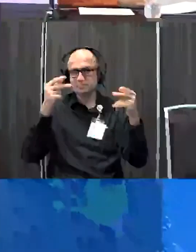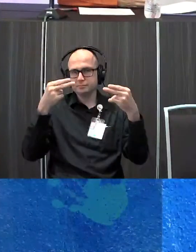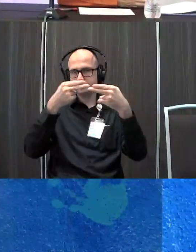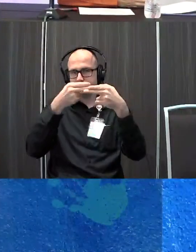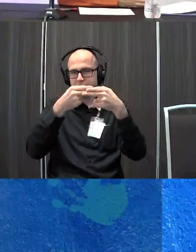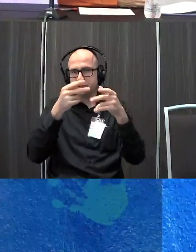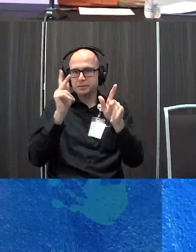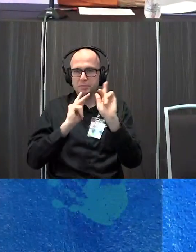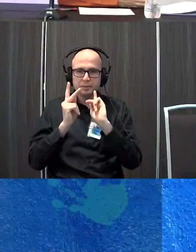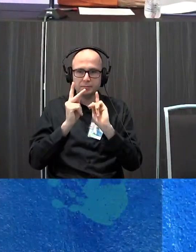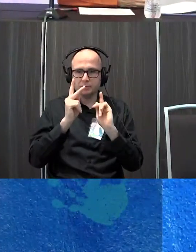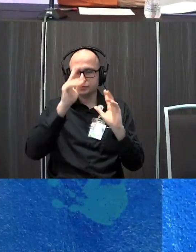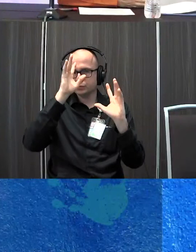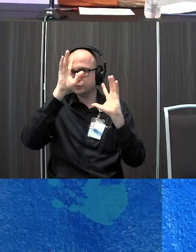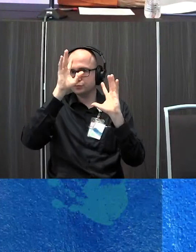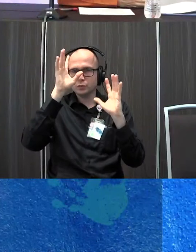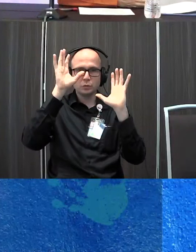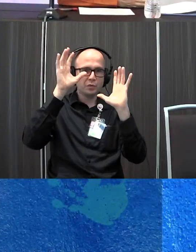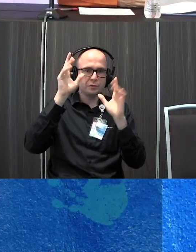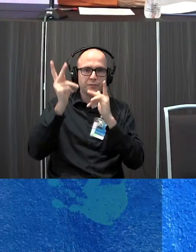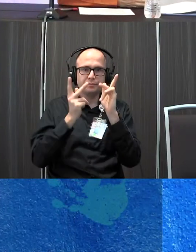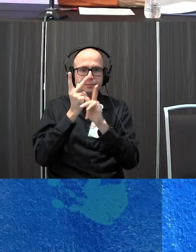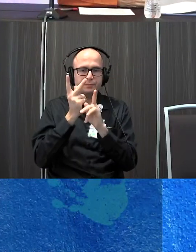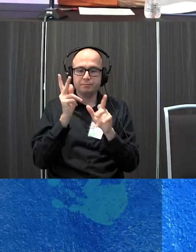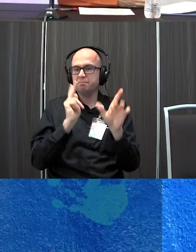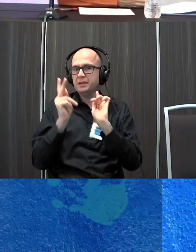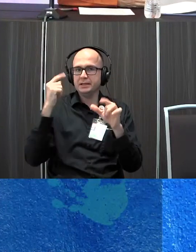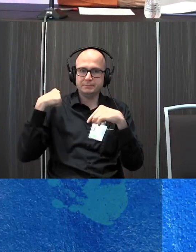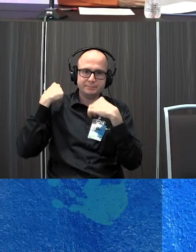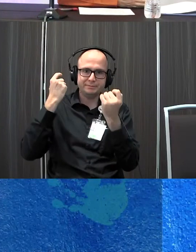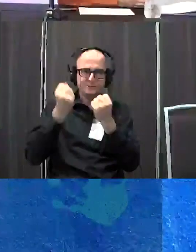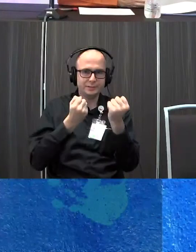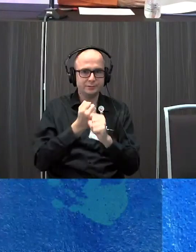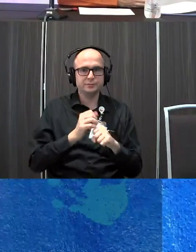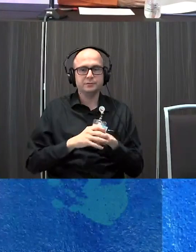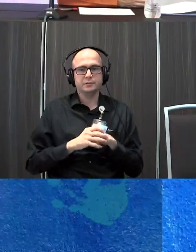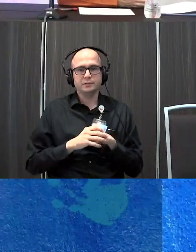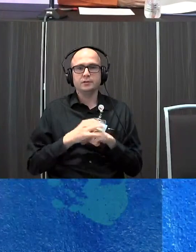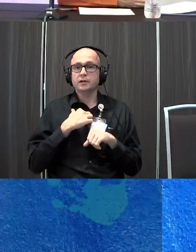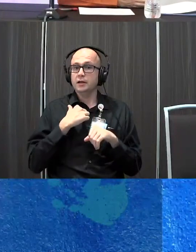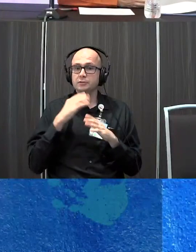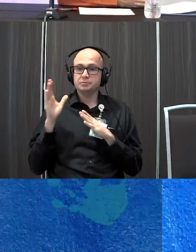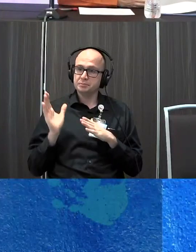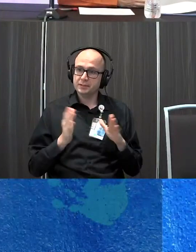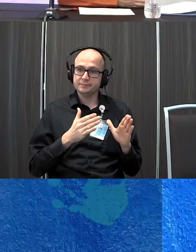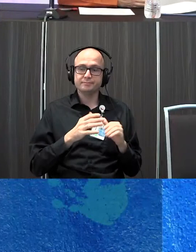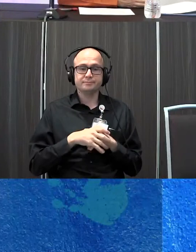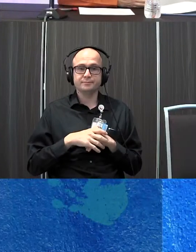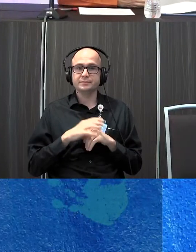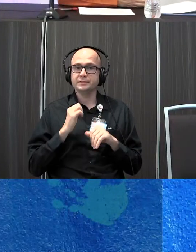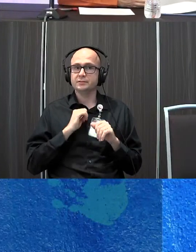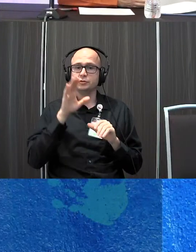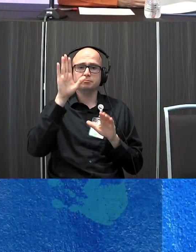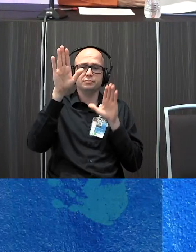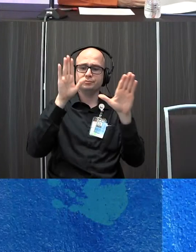all these people, all these fantastic people over the years for his team. And so that's what I was planning to put up here. I was going to put up